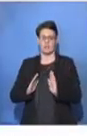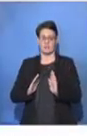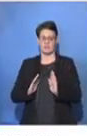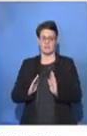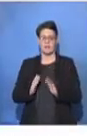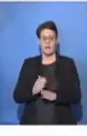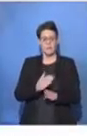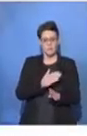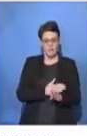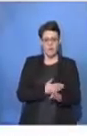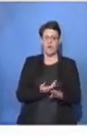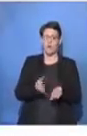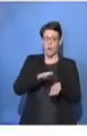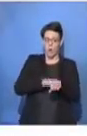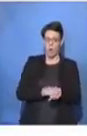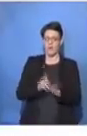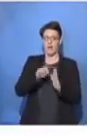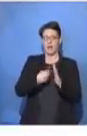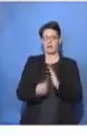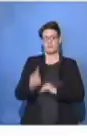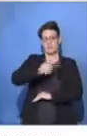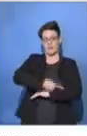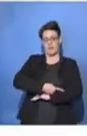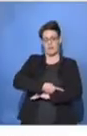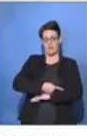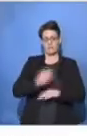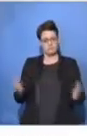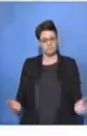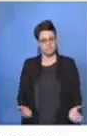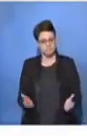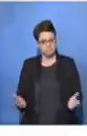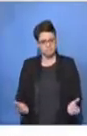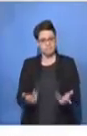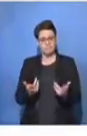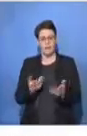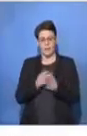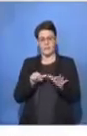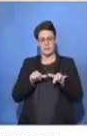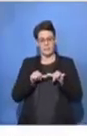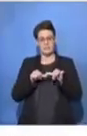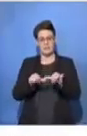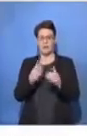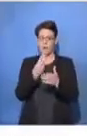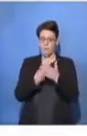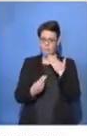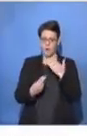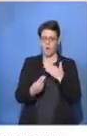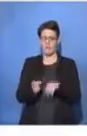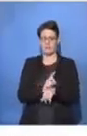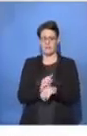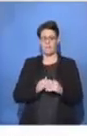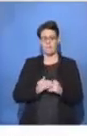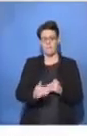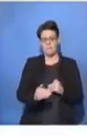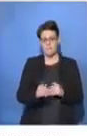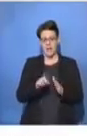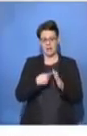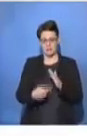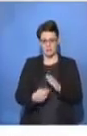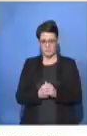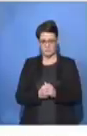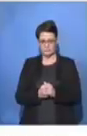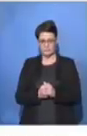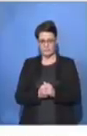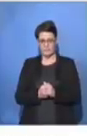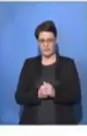and on election day, and urge them to maintain this in post-election period. In accordance